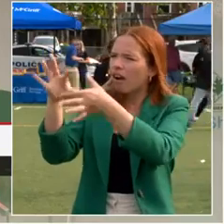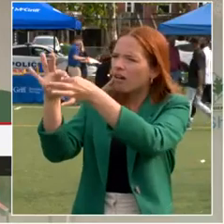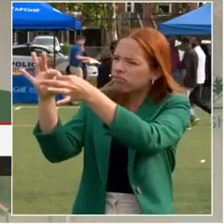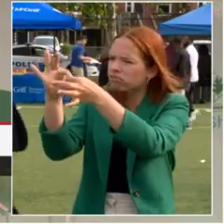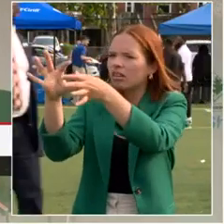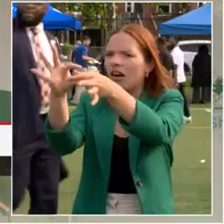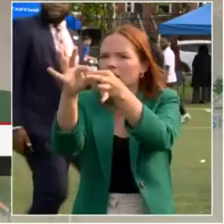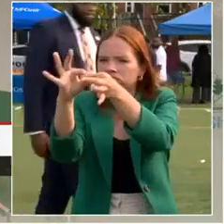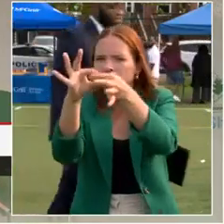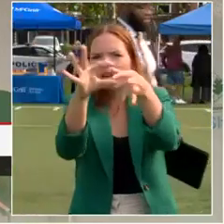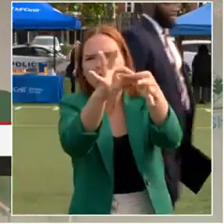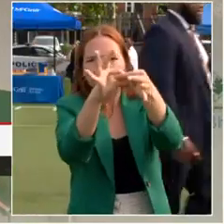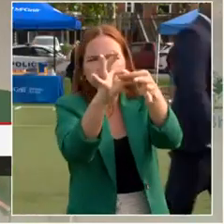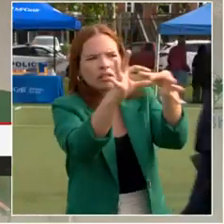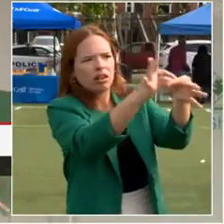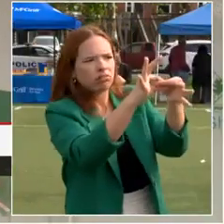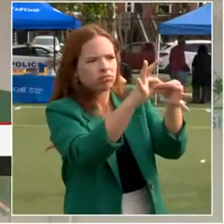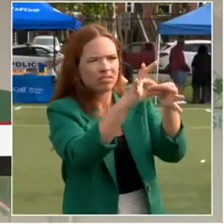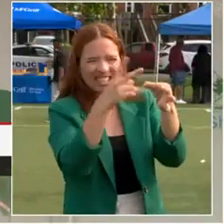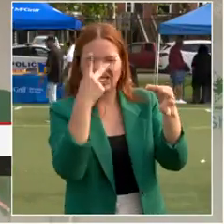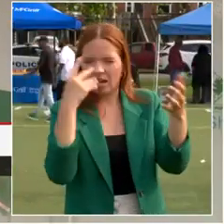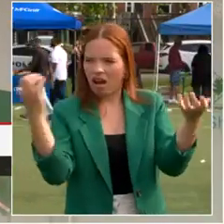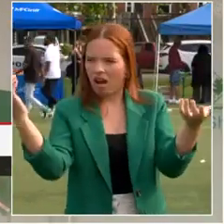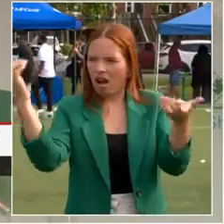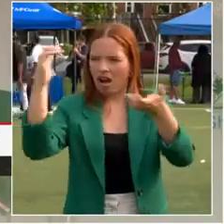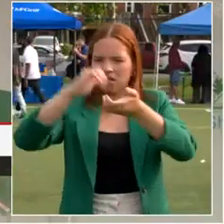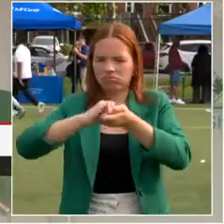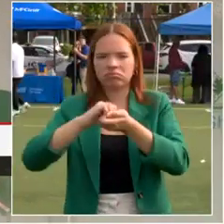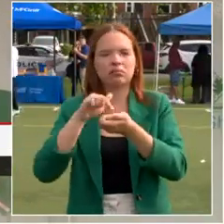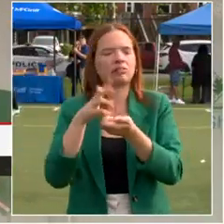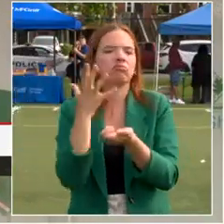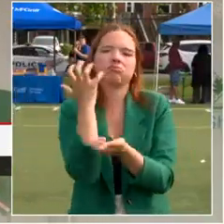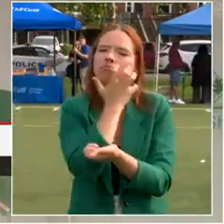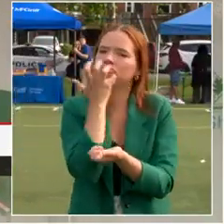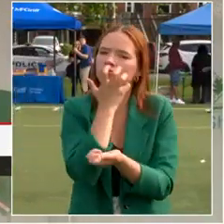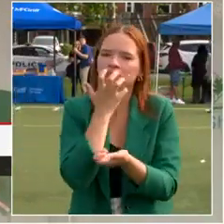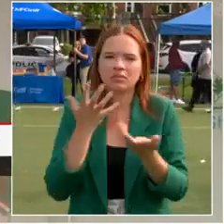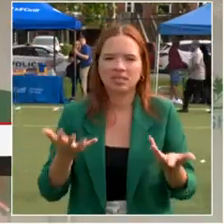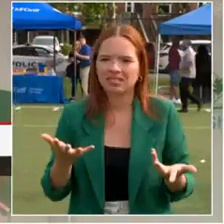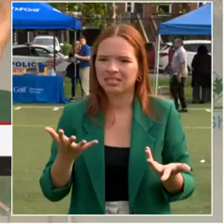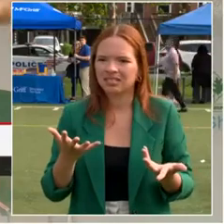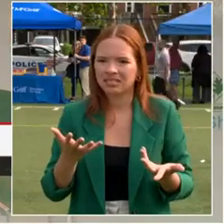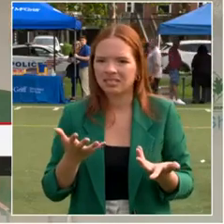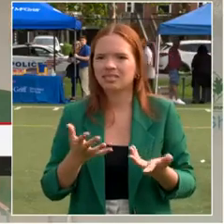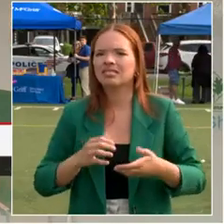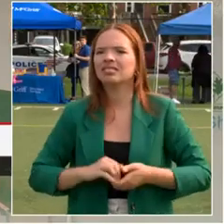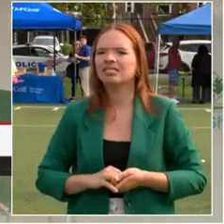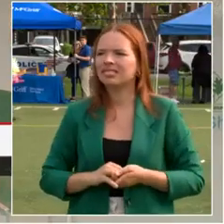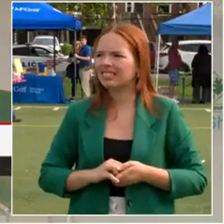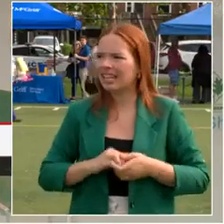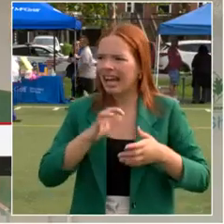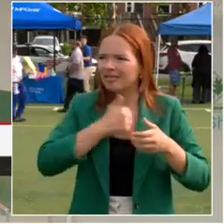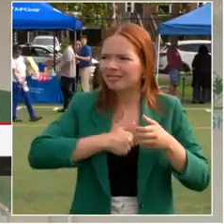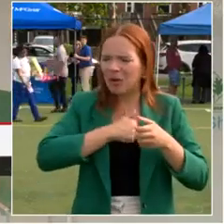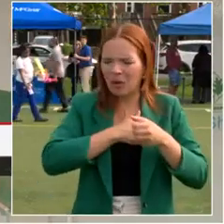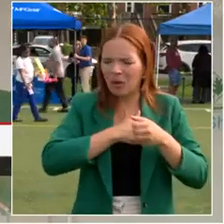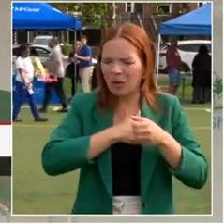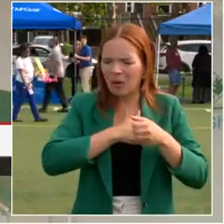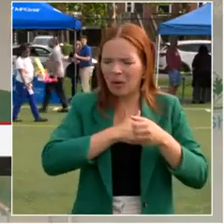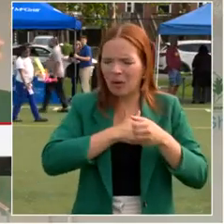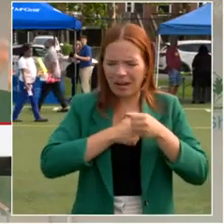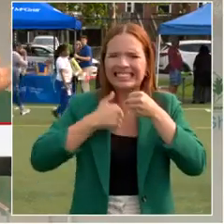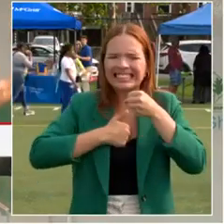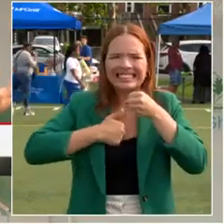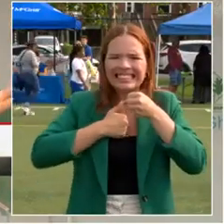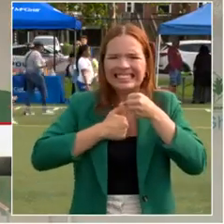been investing in. Can you all hear me okay? Okay, so we're recording this way.